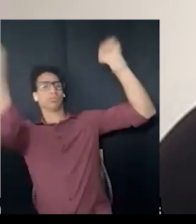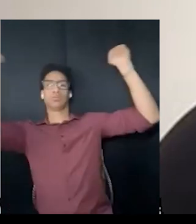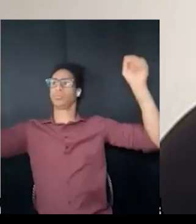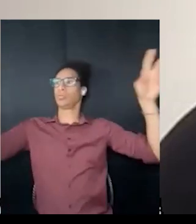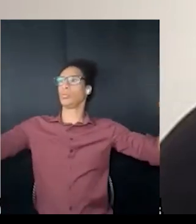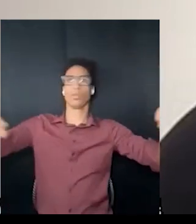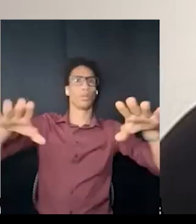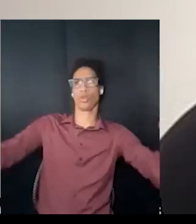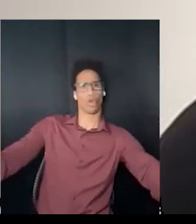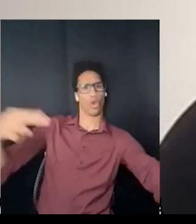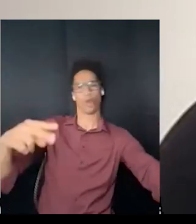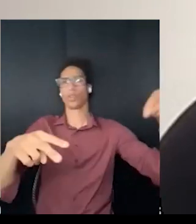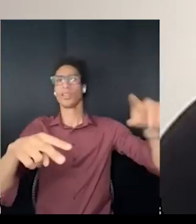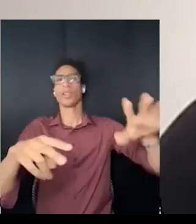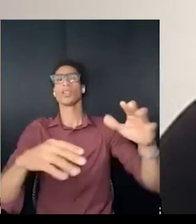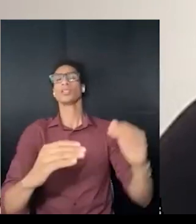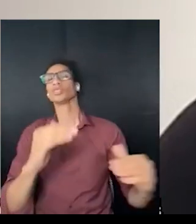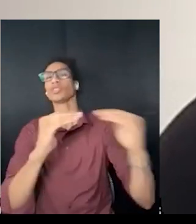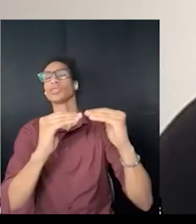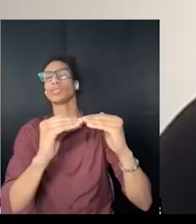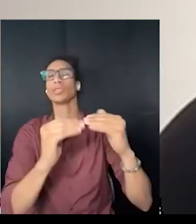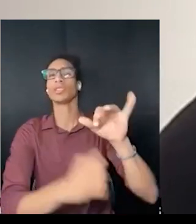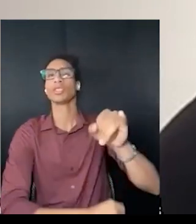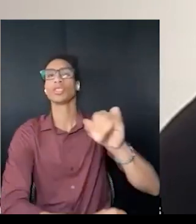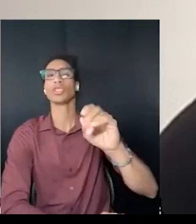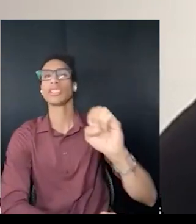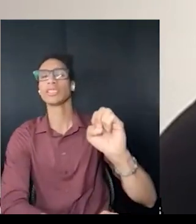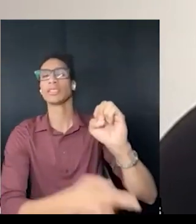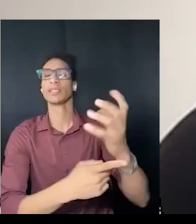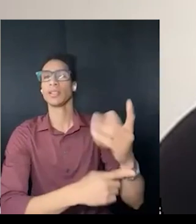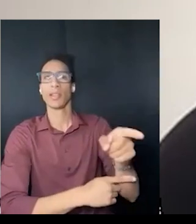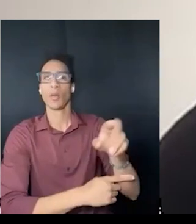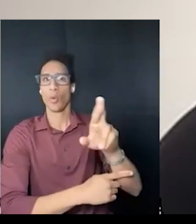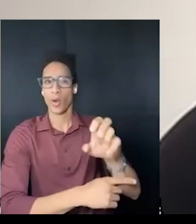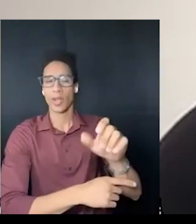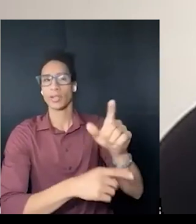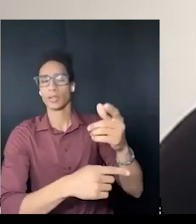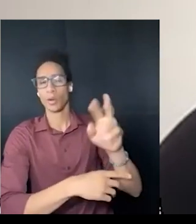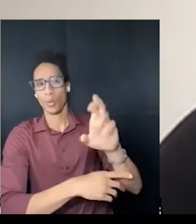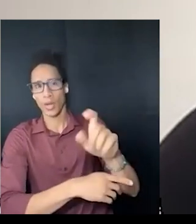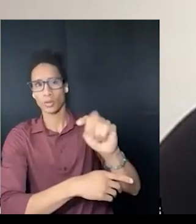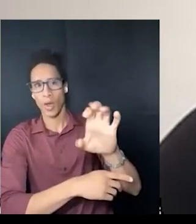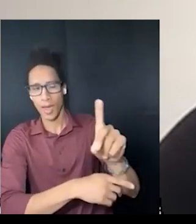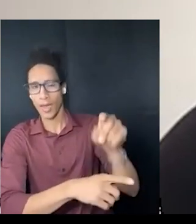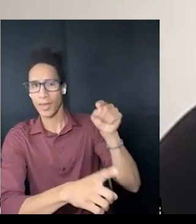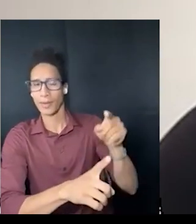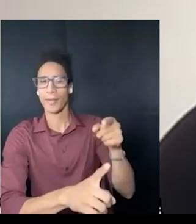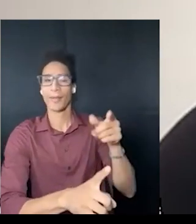was retried for a case when he should have, you know, he wasn't being judged on the person that he was after